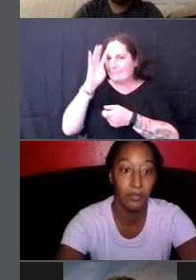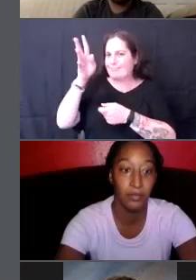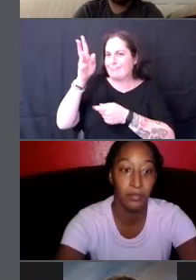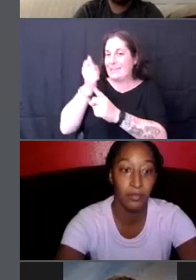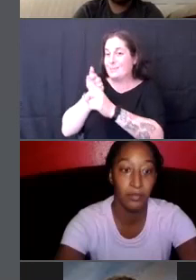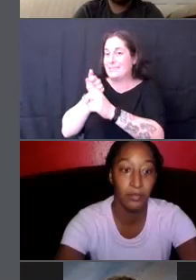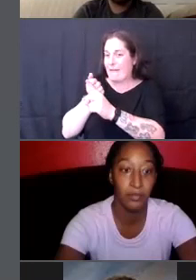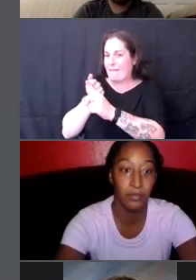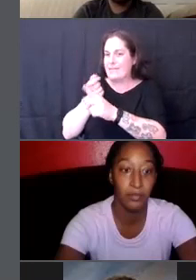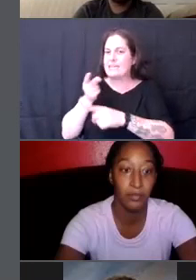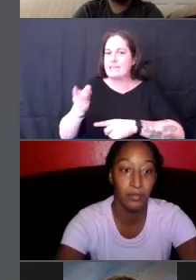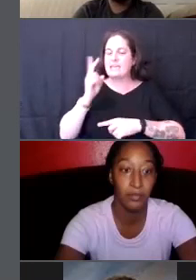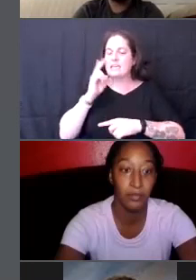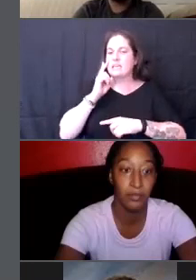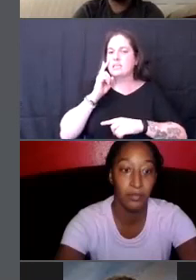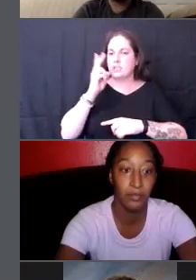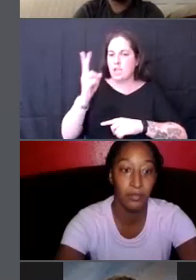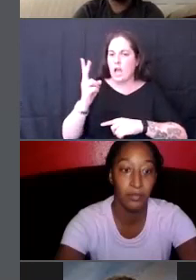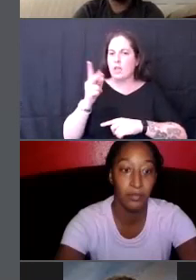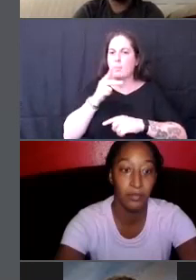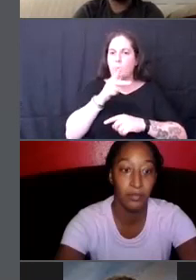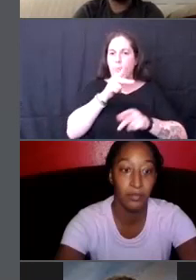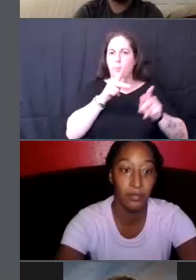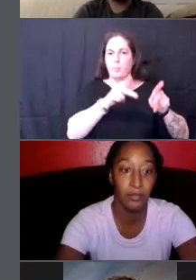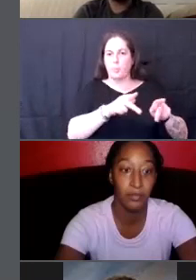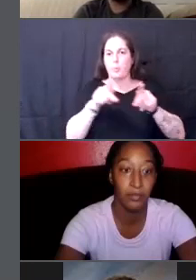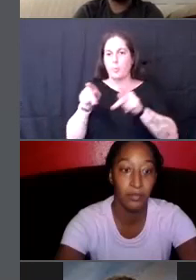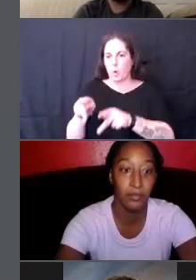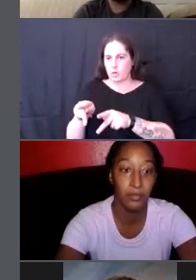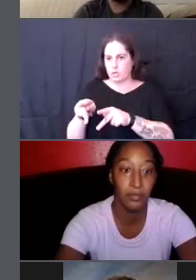the proportionality between the masses